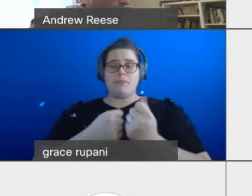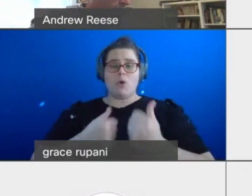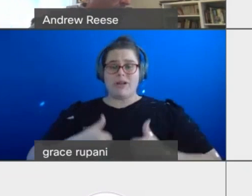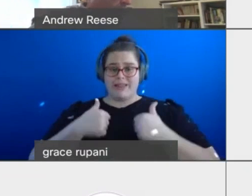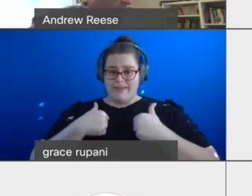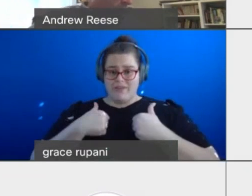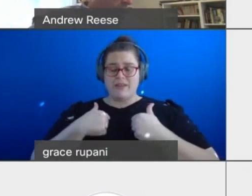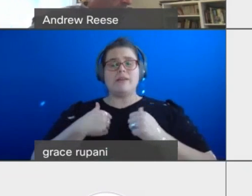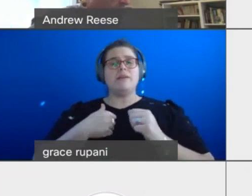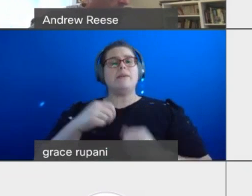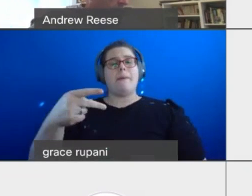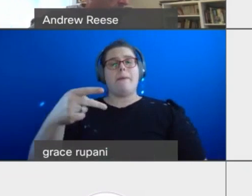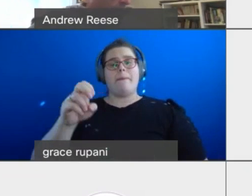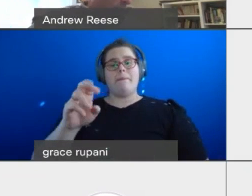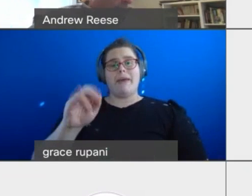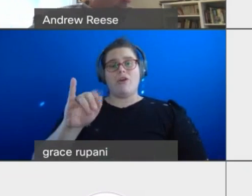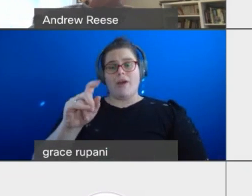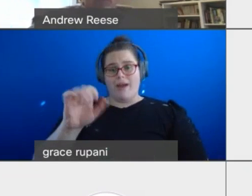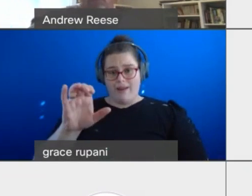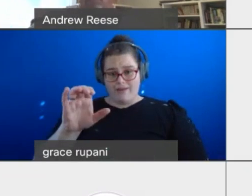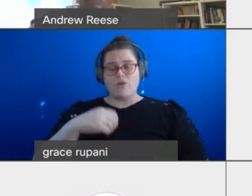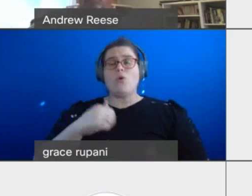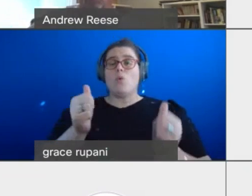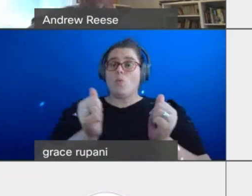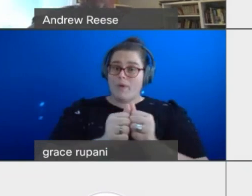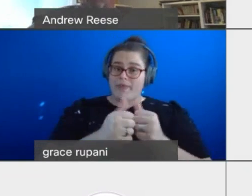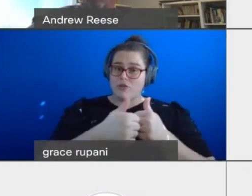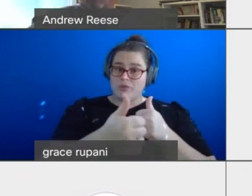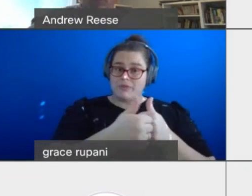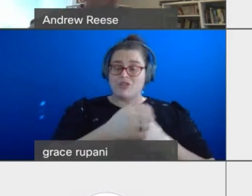with and without transportation.